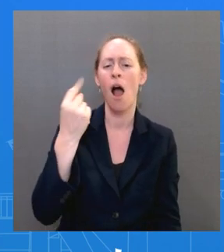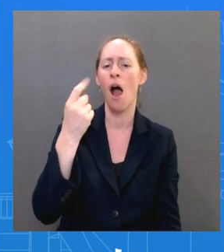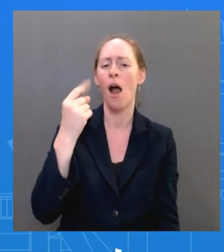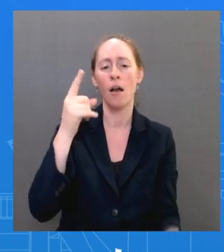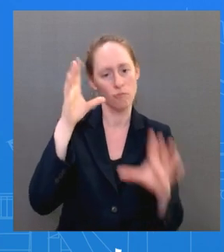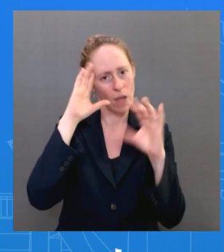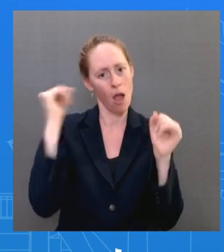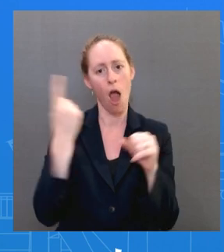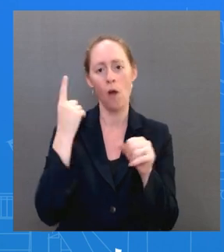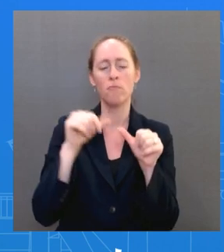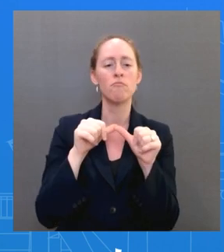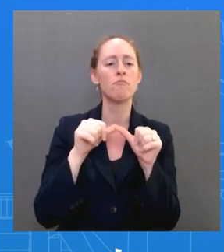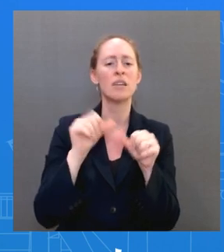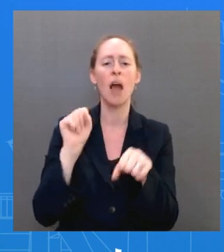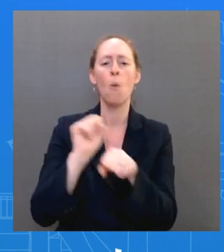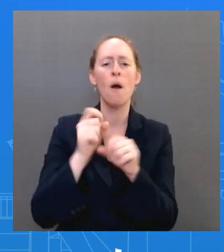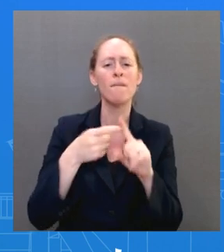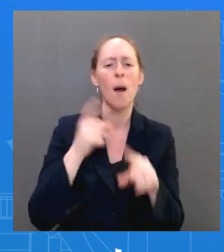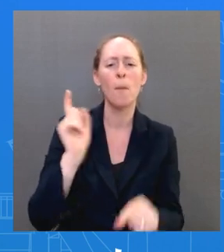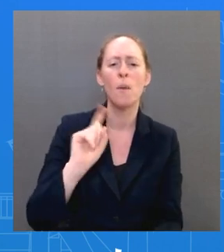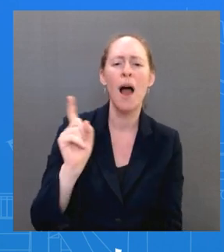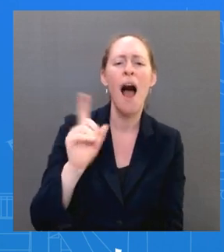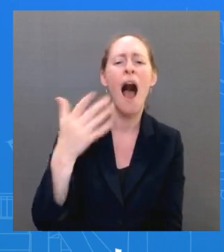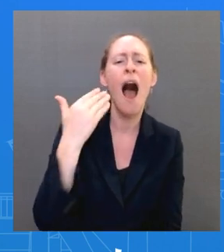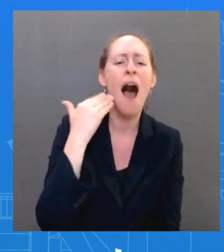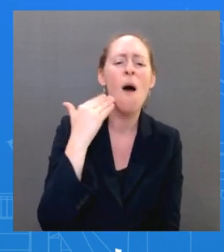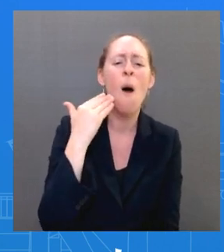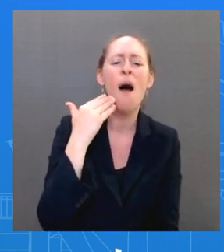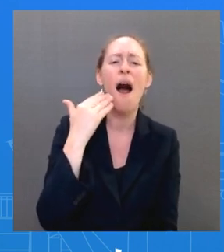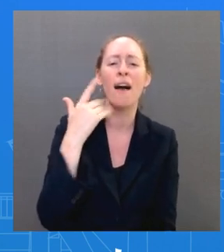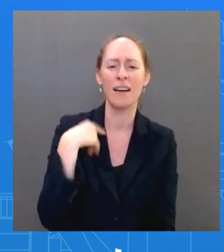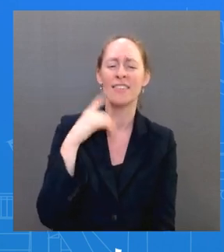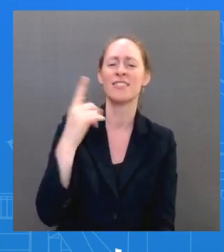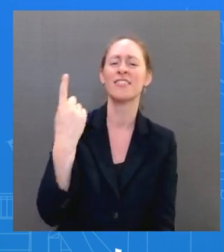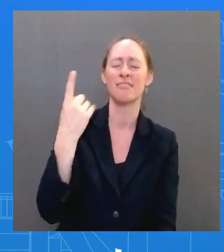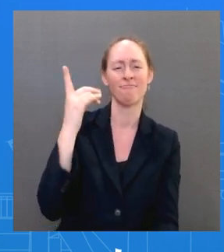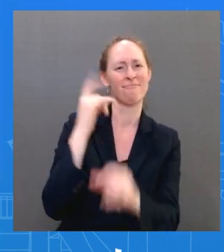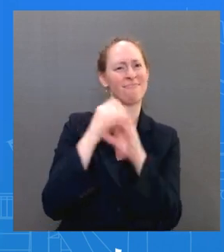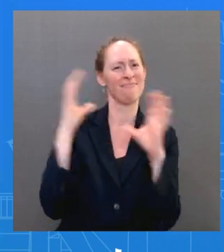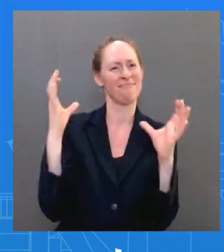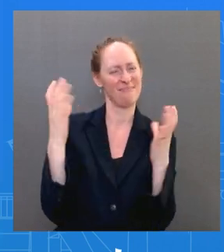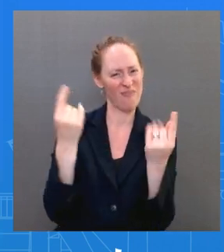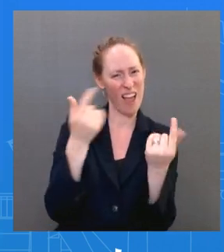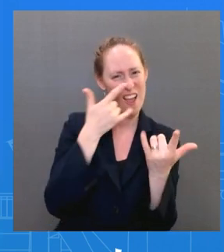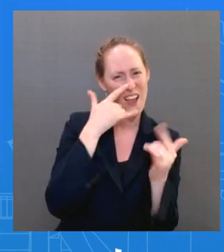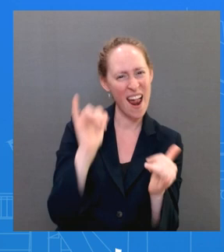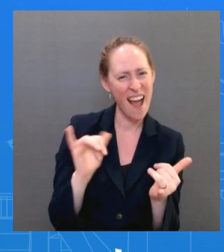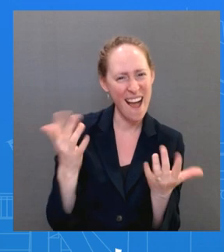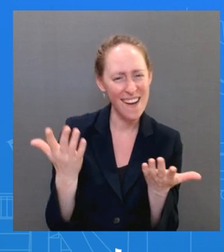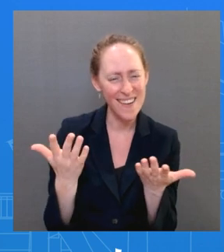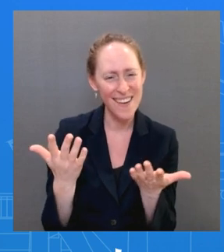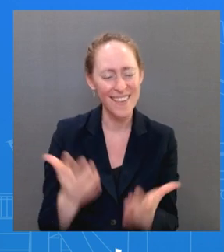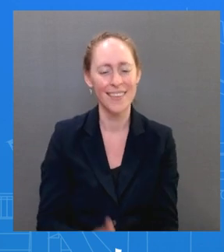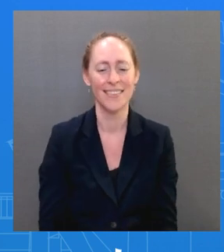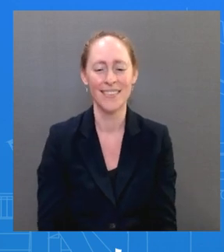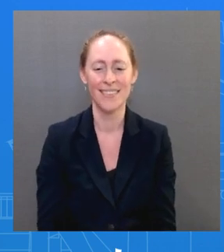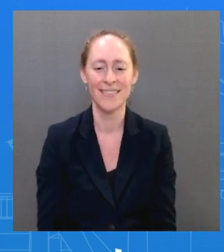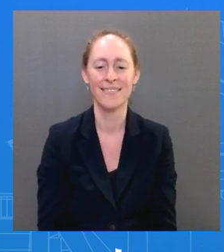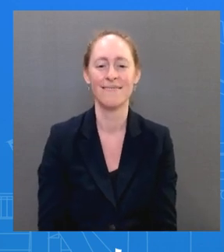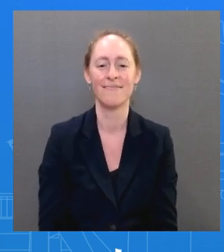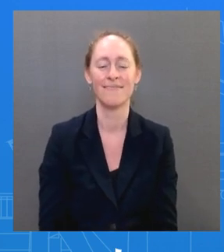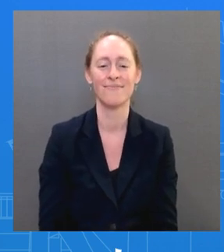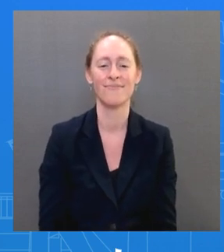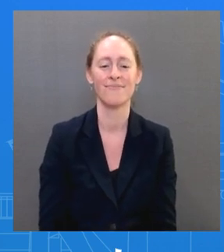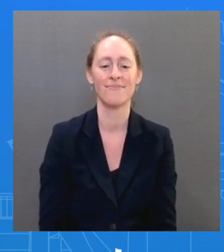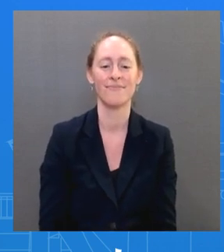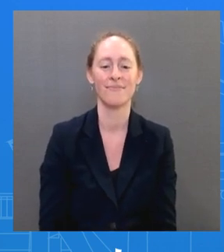No, I'm getting there. I'm getting there, Karen. I'm getting there. And so, look, I asked him if he watched